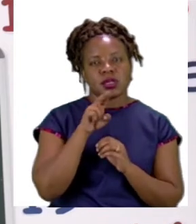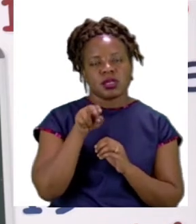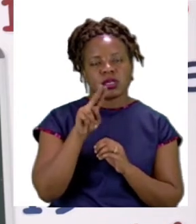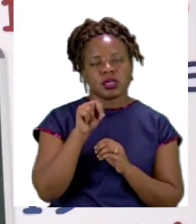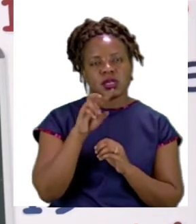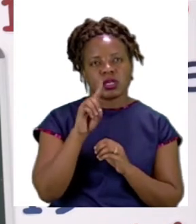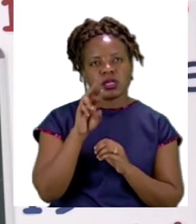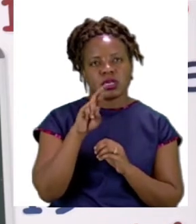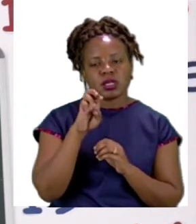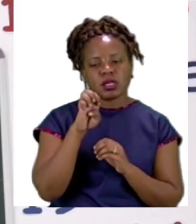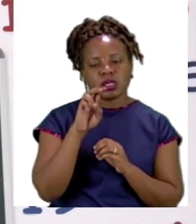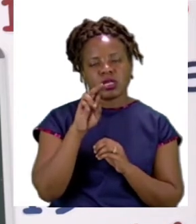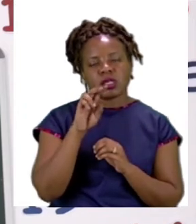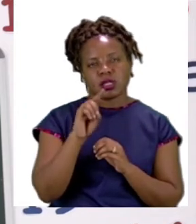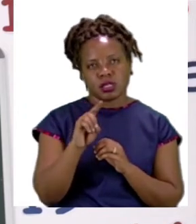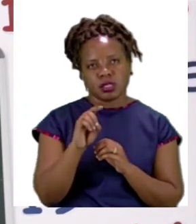have